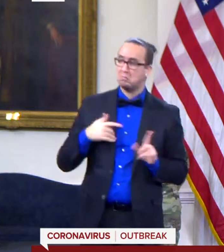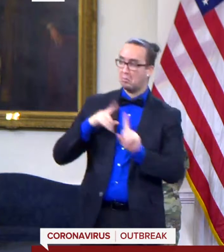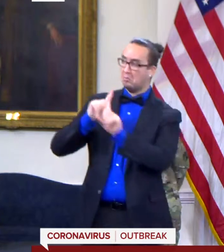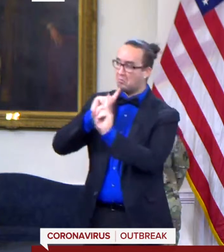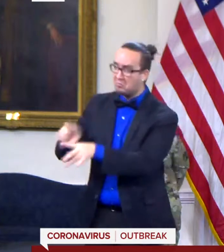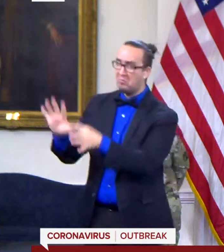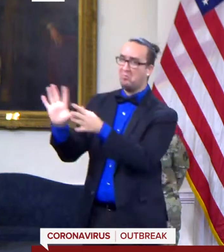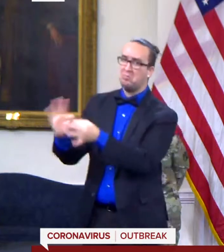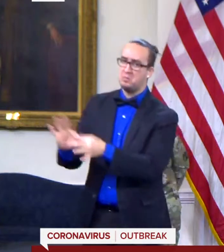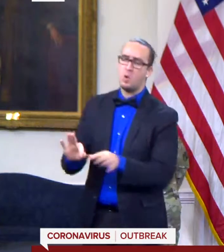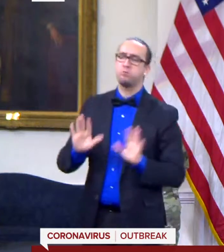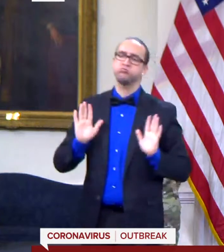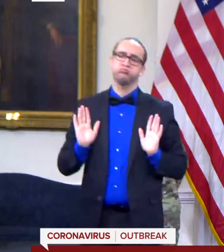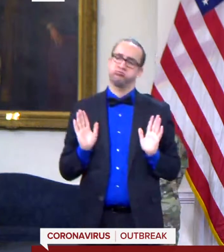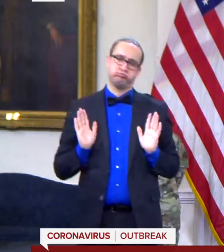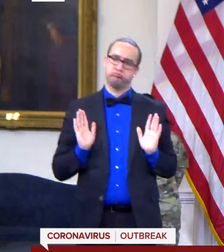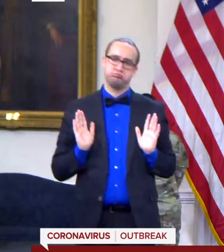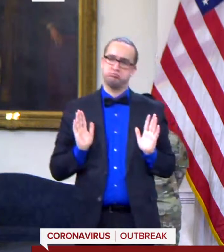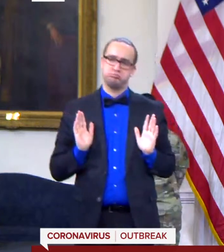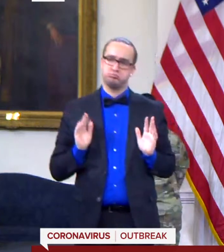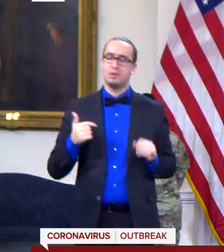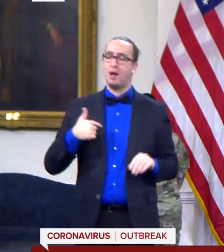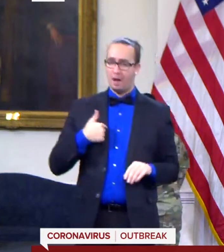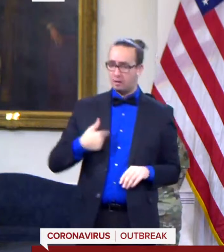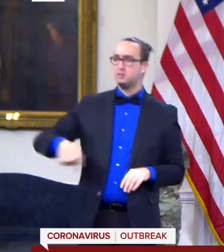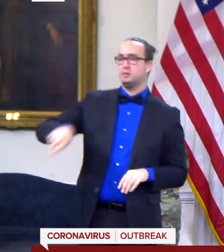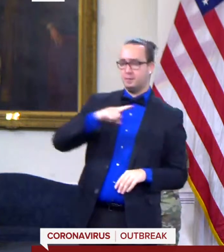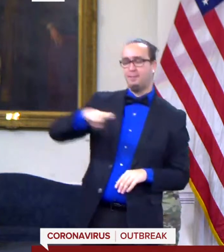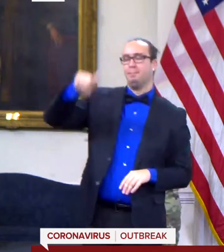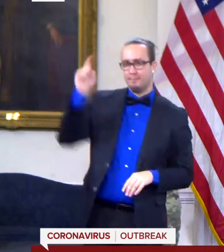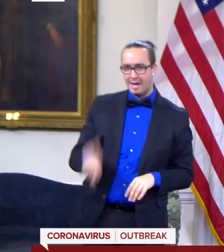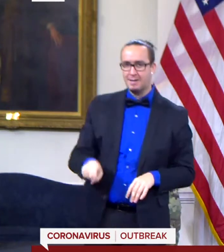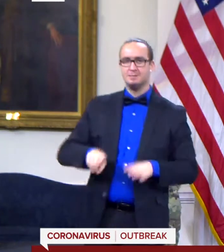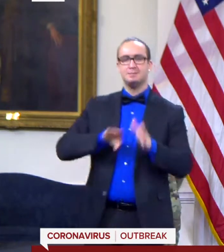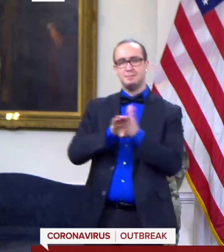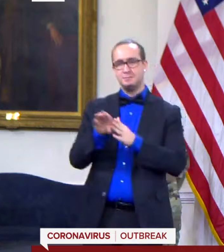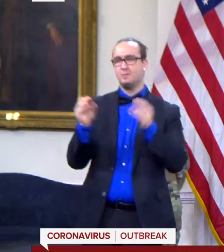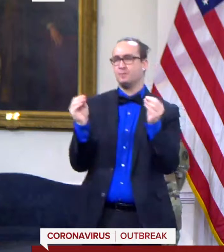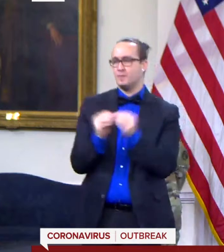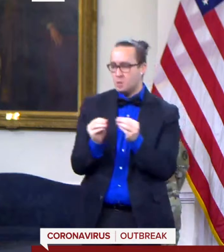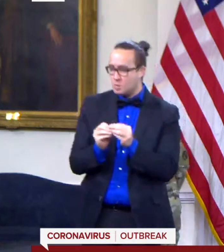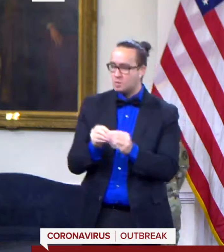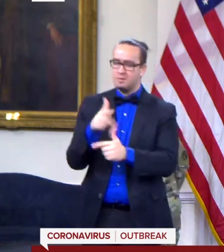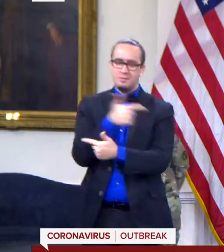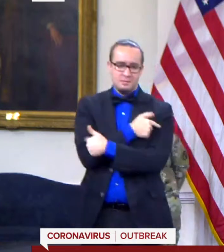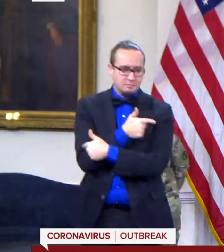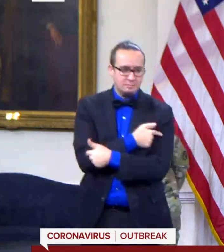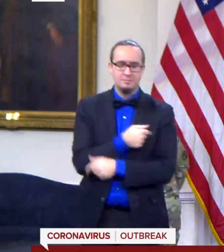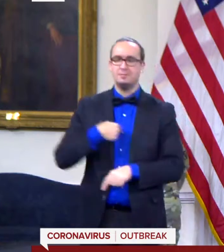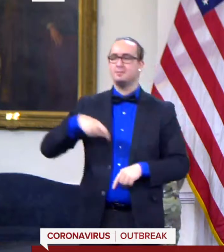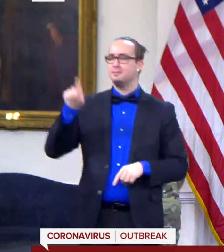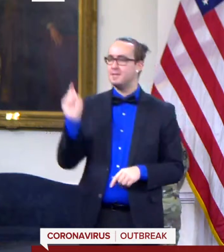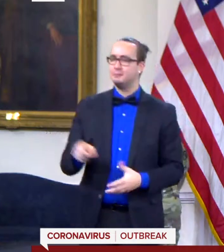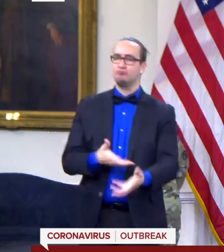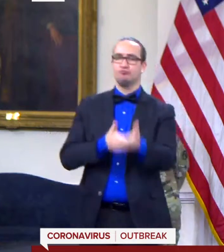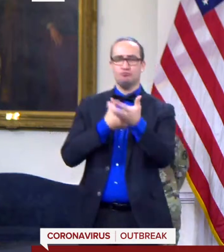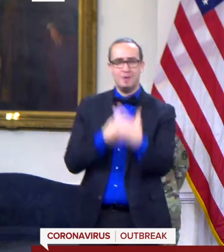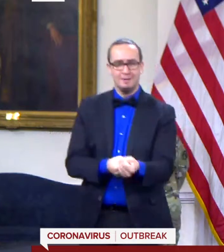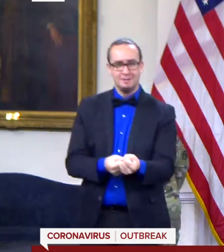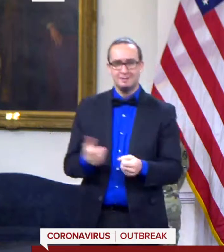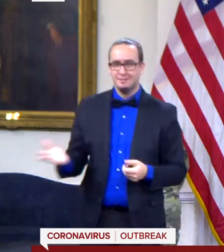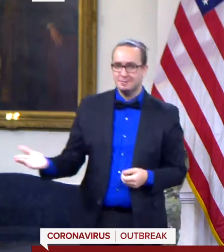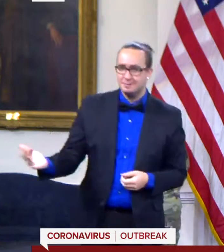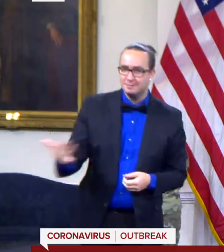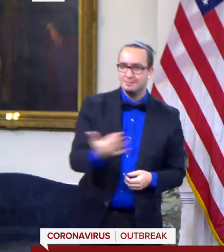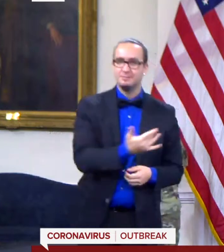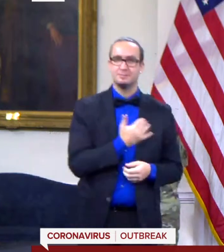expand that. That's about developing more confidence. We heard the Lieutenant Governor talk about we're recruiting ministers who are telling their story to encourage more